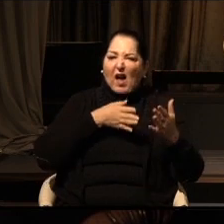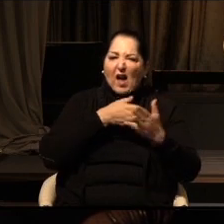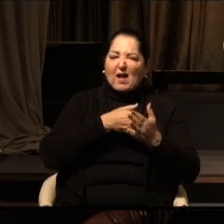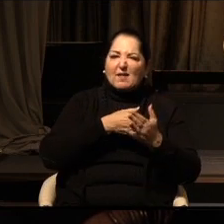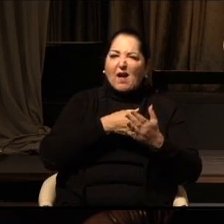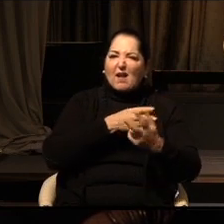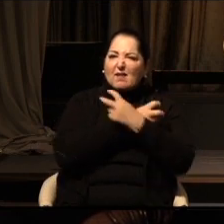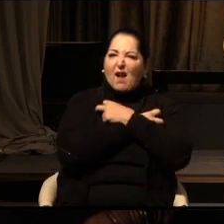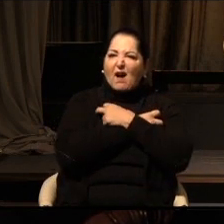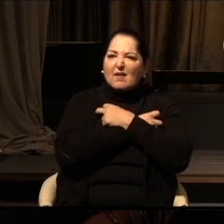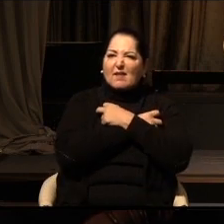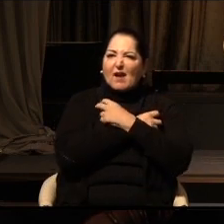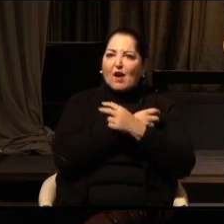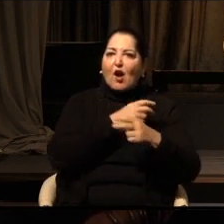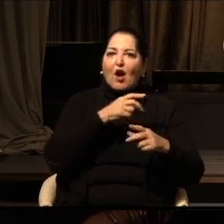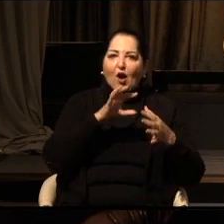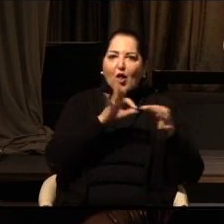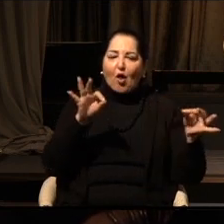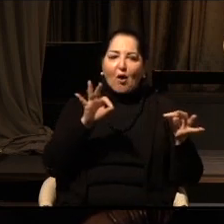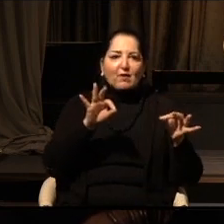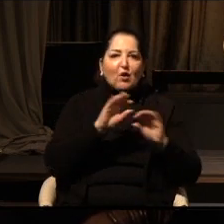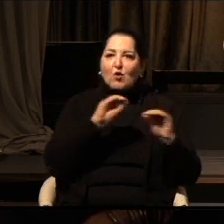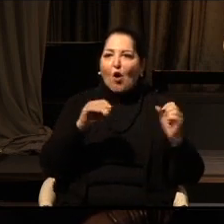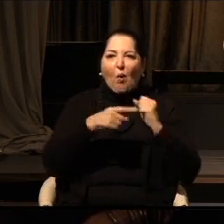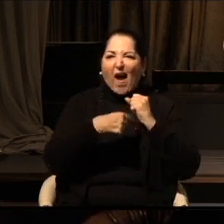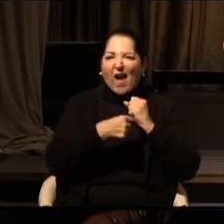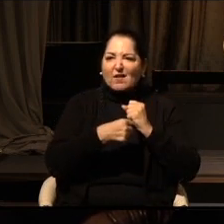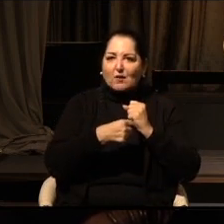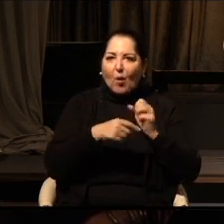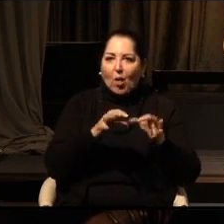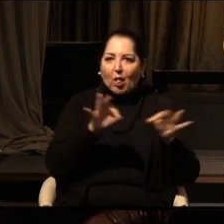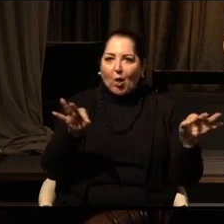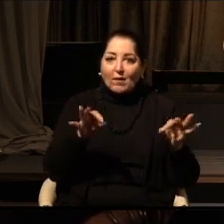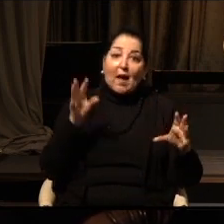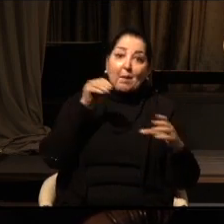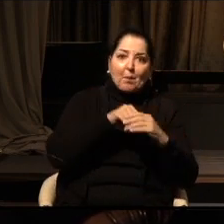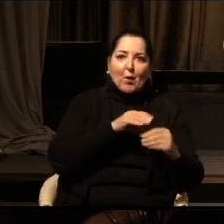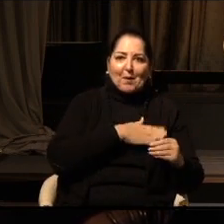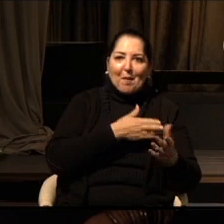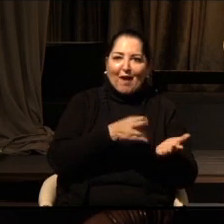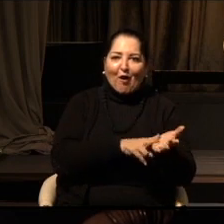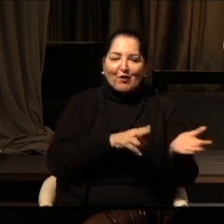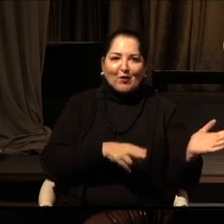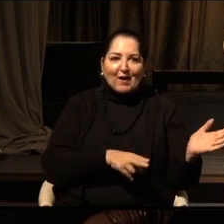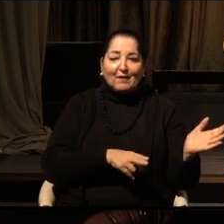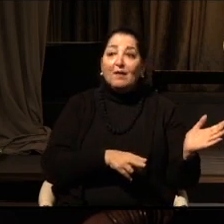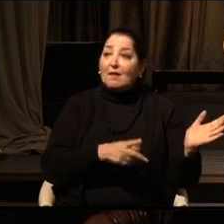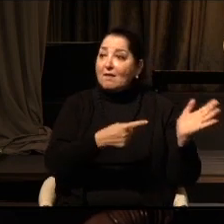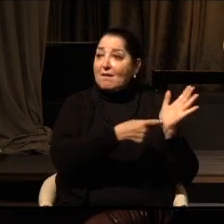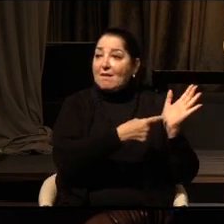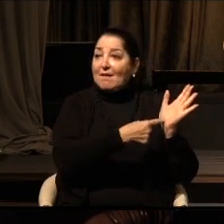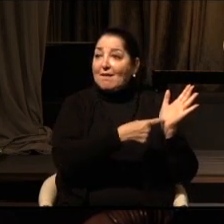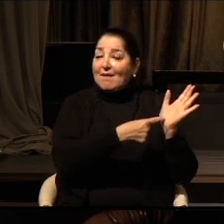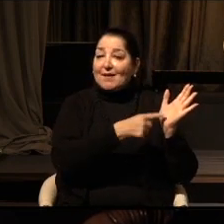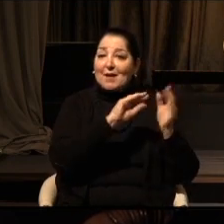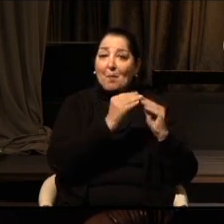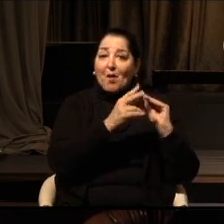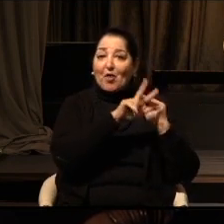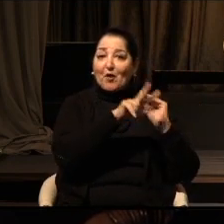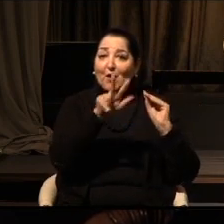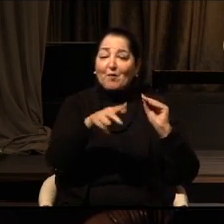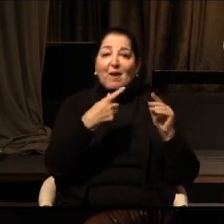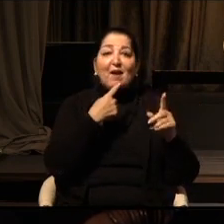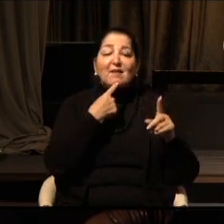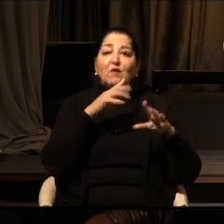clause, the no asshole clause. Weeds people out really quick. Clause 33, presenter agrees to provide